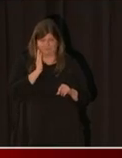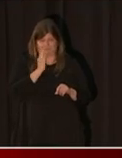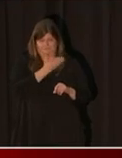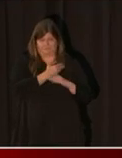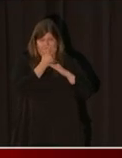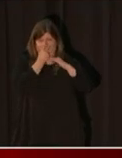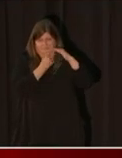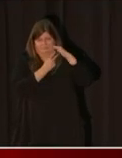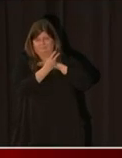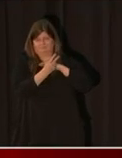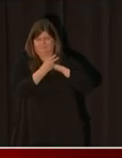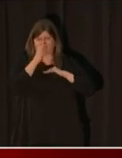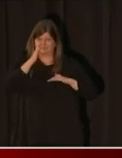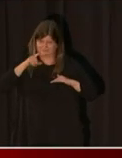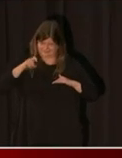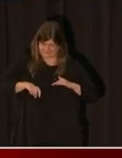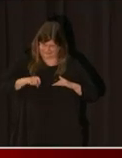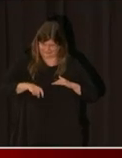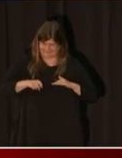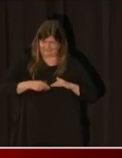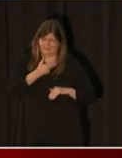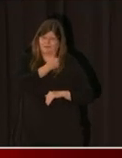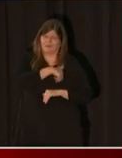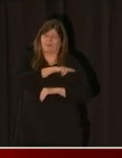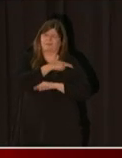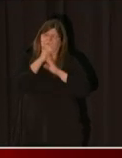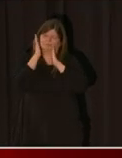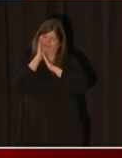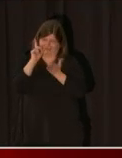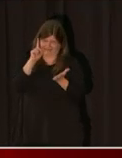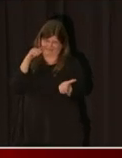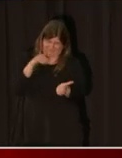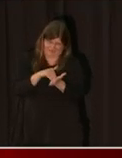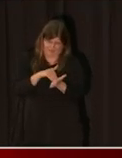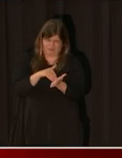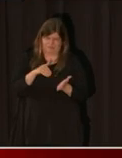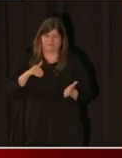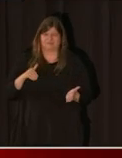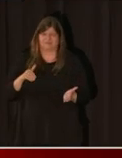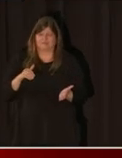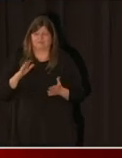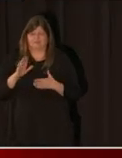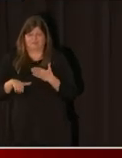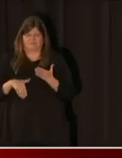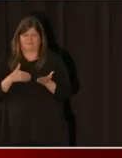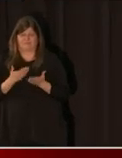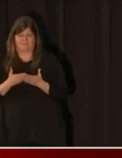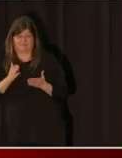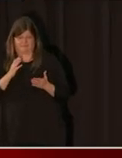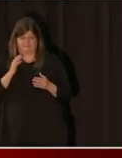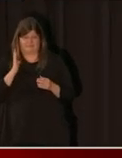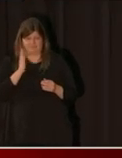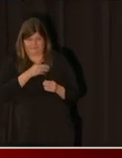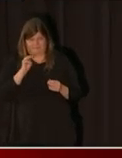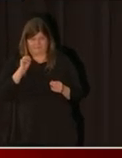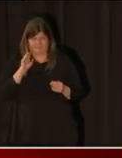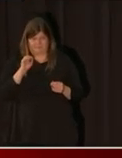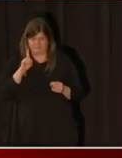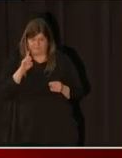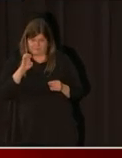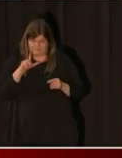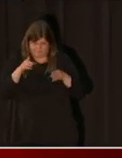hospital beds. And that is actually what all of our modeling has been focused on, is making sure that we have the